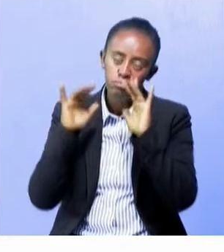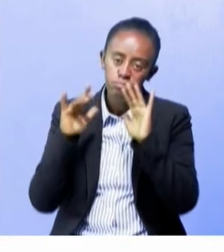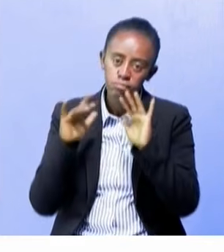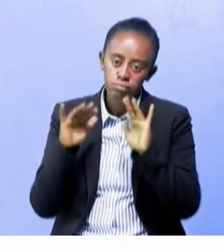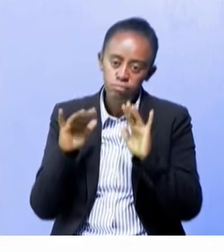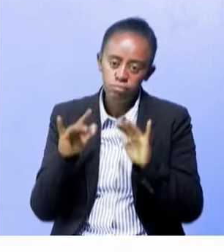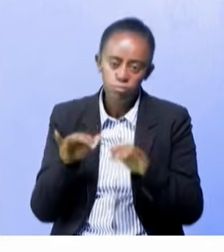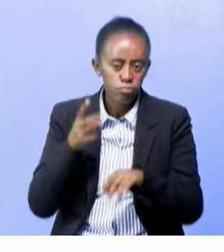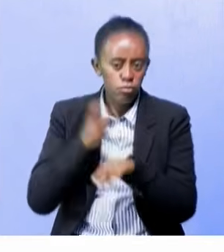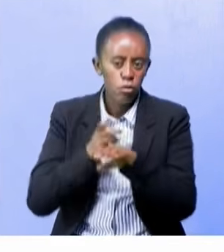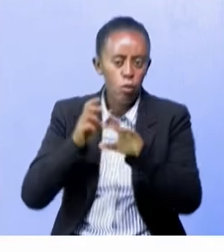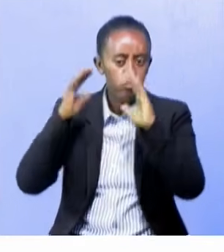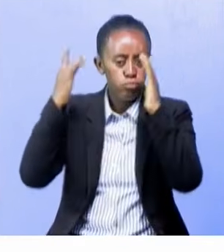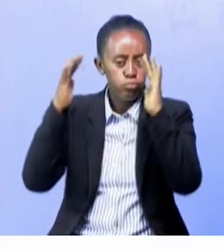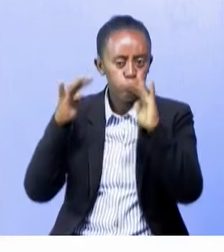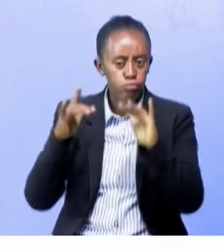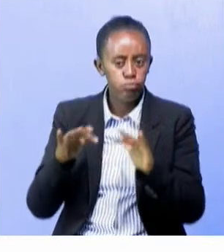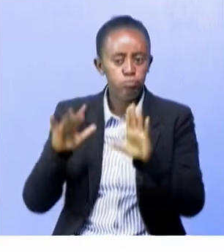heavily.